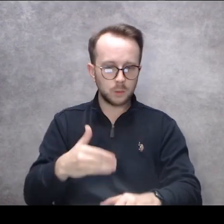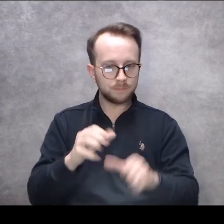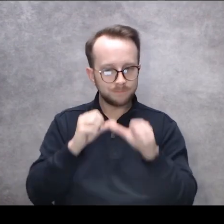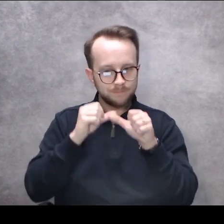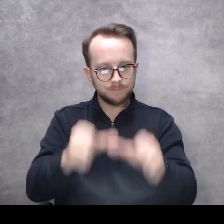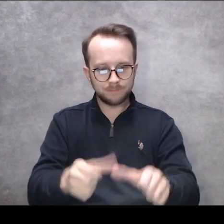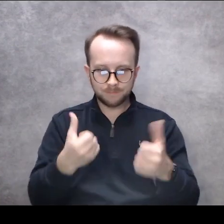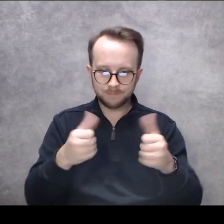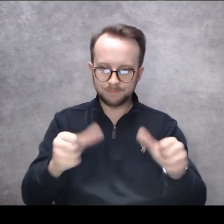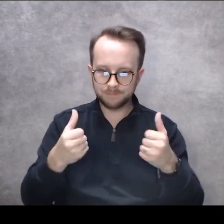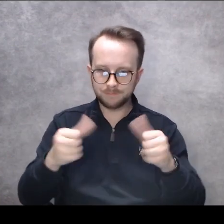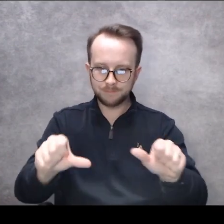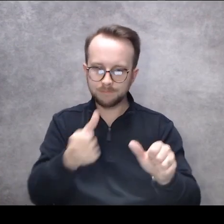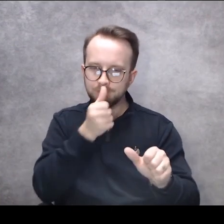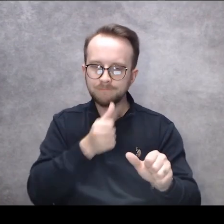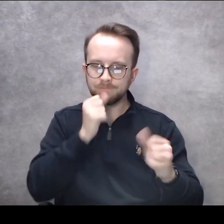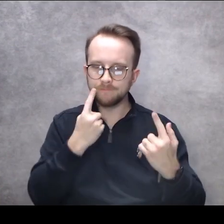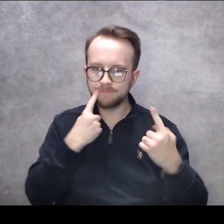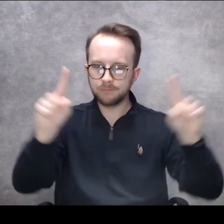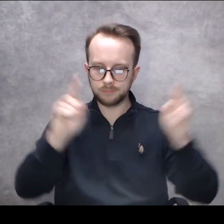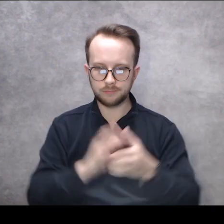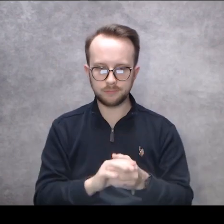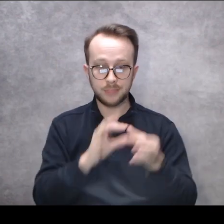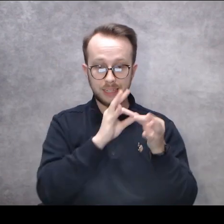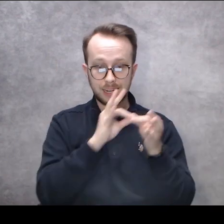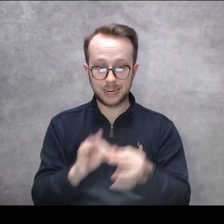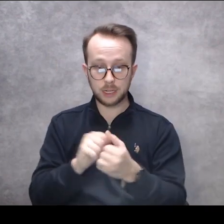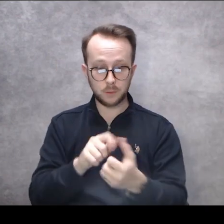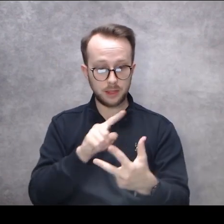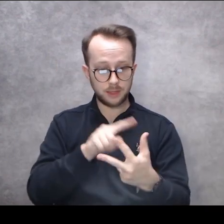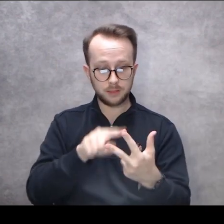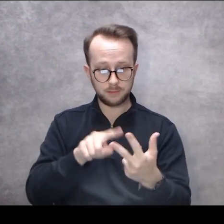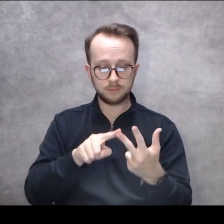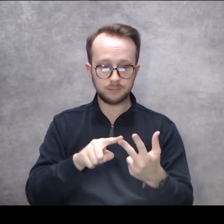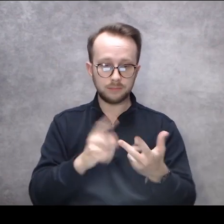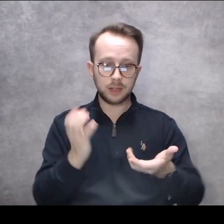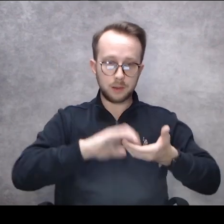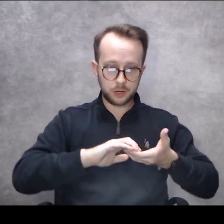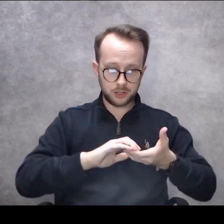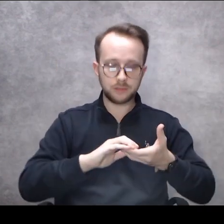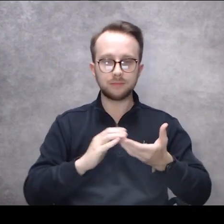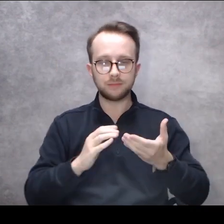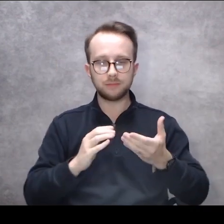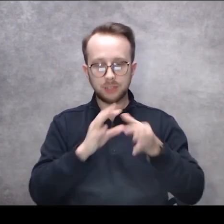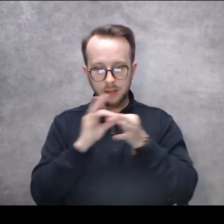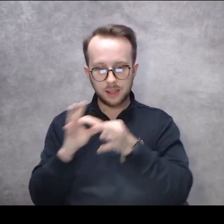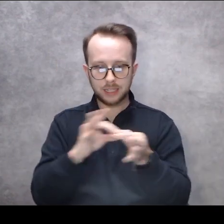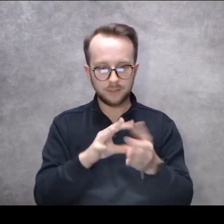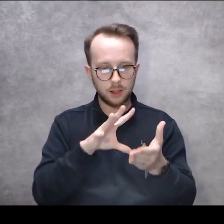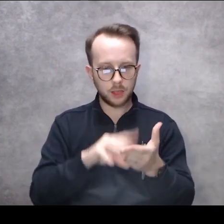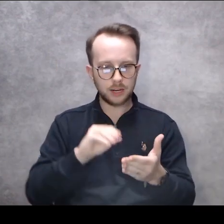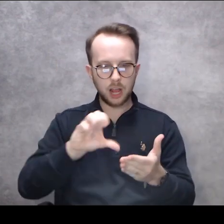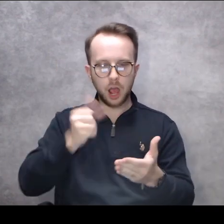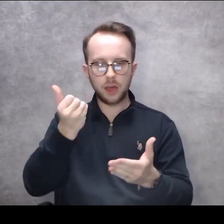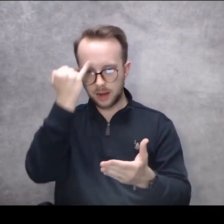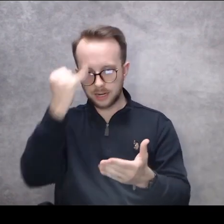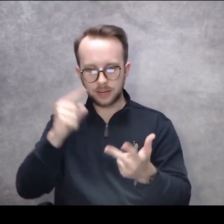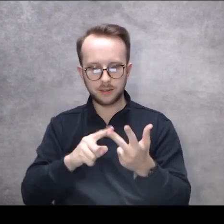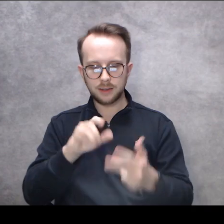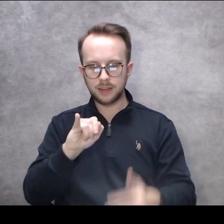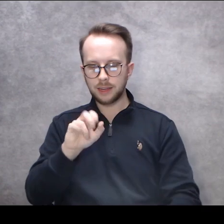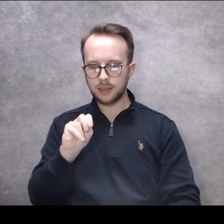persistence. Connected to these notions of collaboration and collective learning is the idea of interdependence,